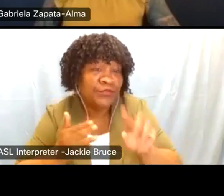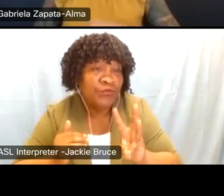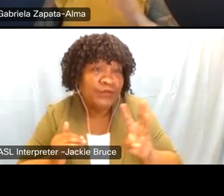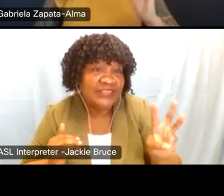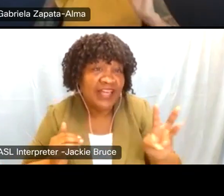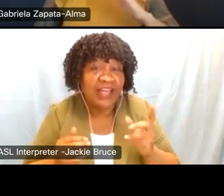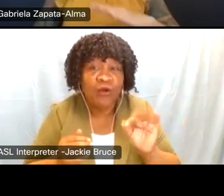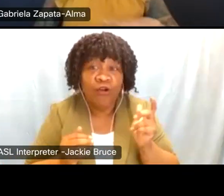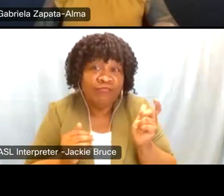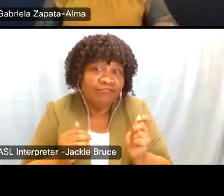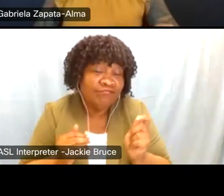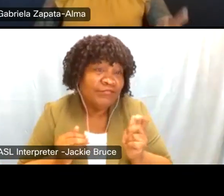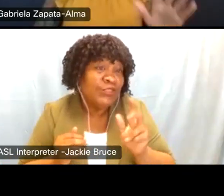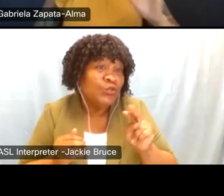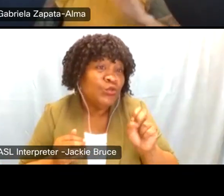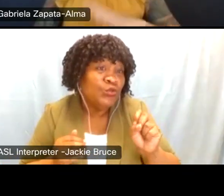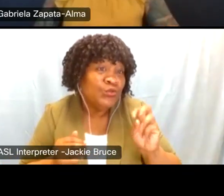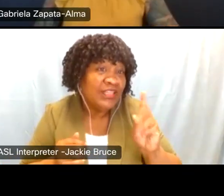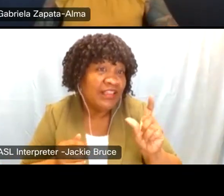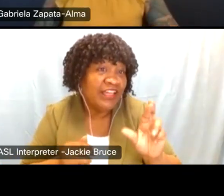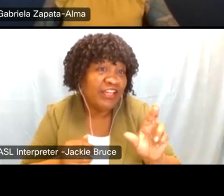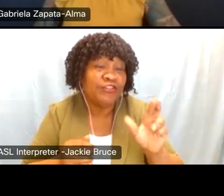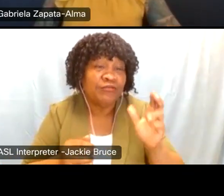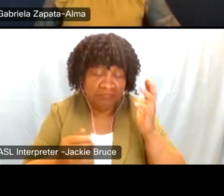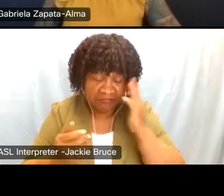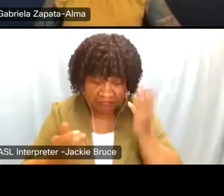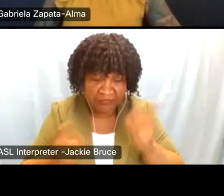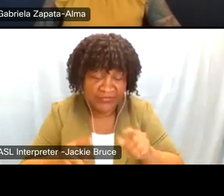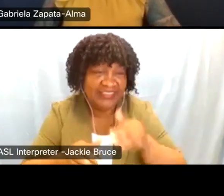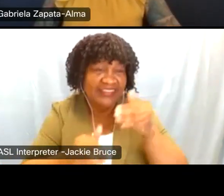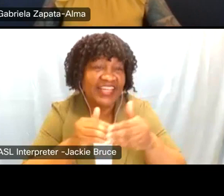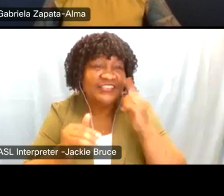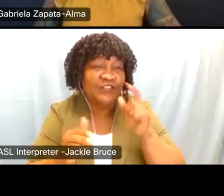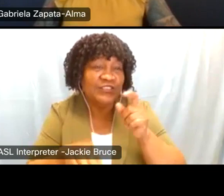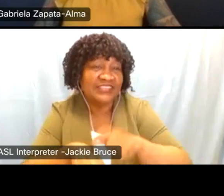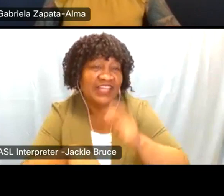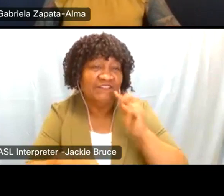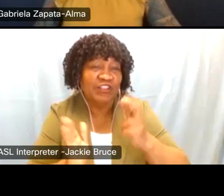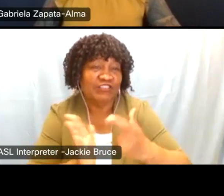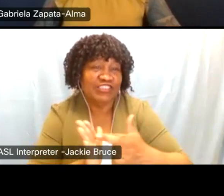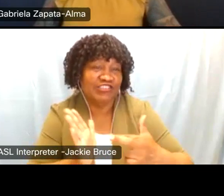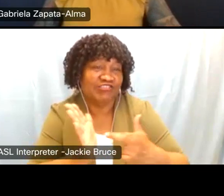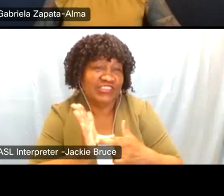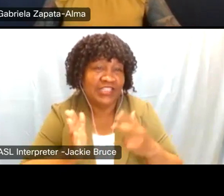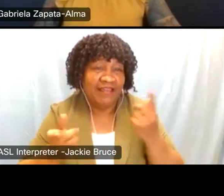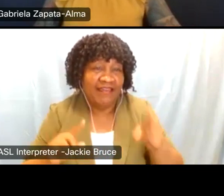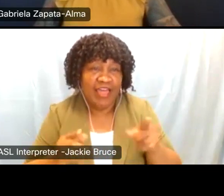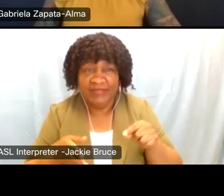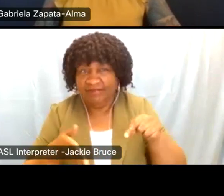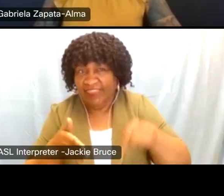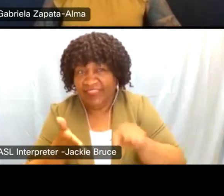to our newsletter so you can be sure to know as the next session registration opens. That should be open later this